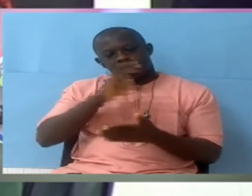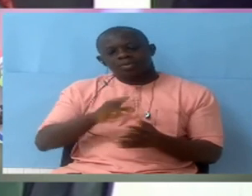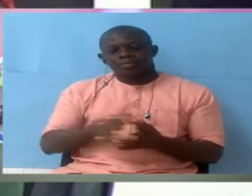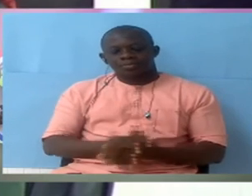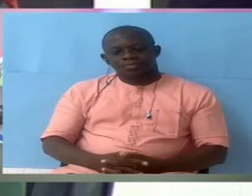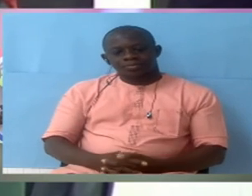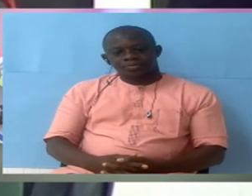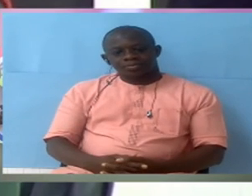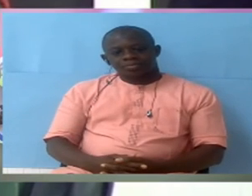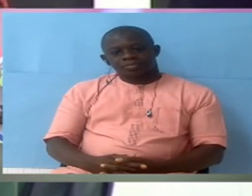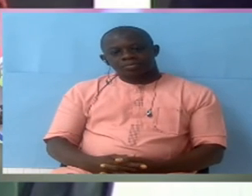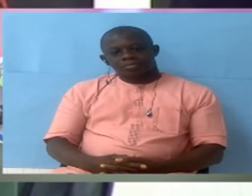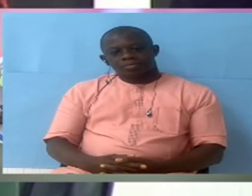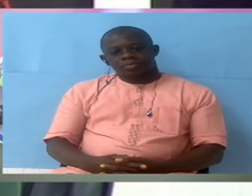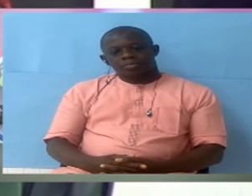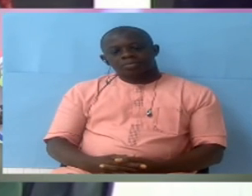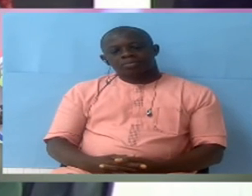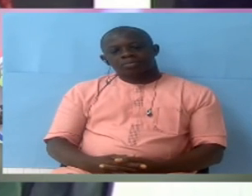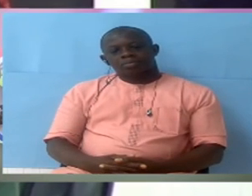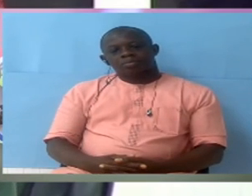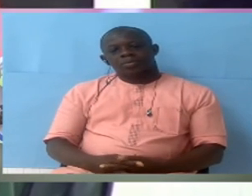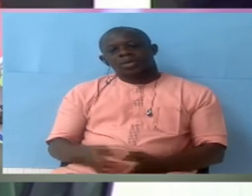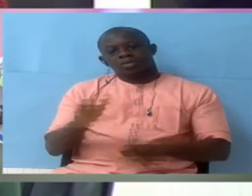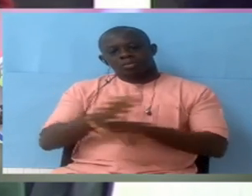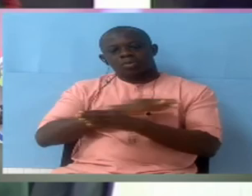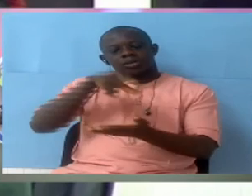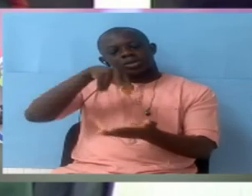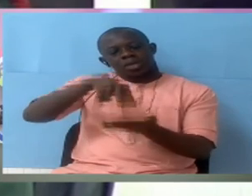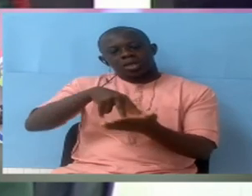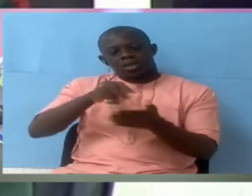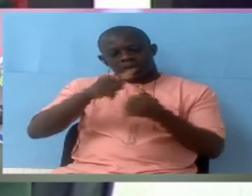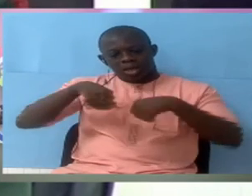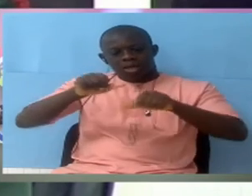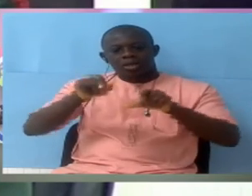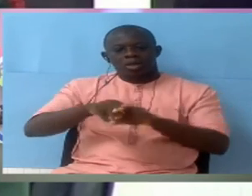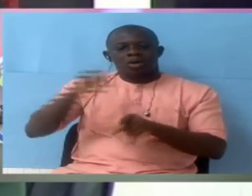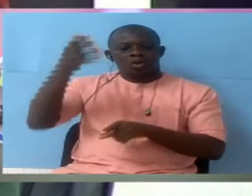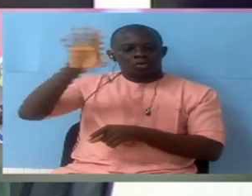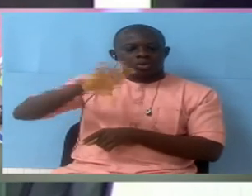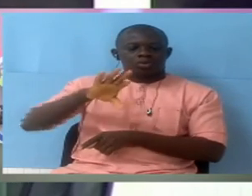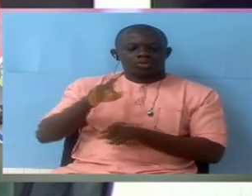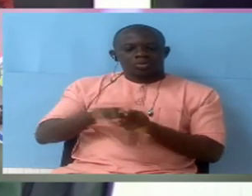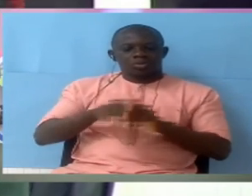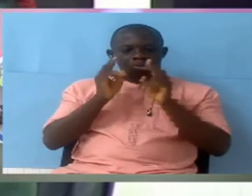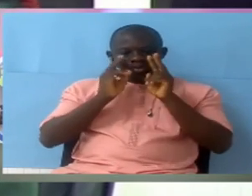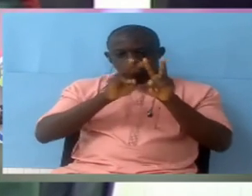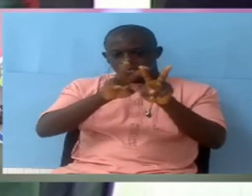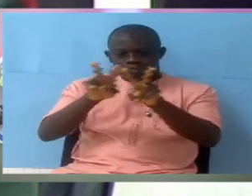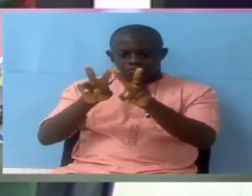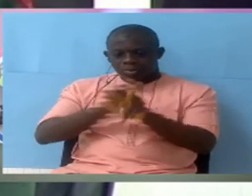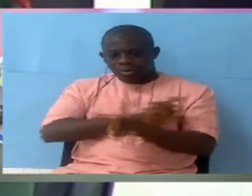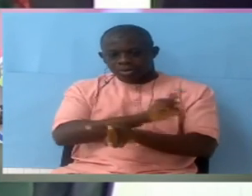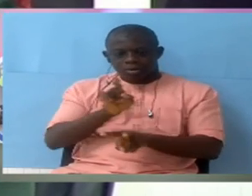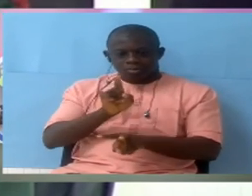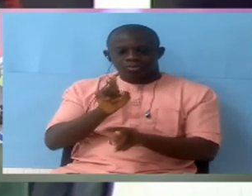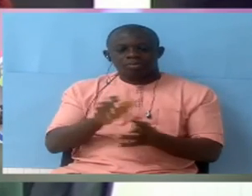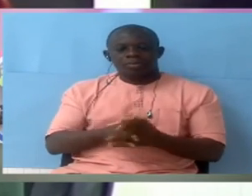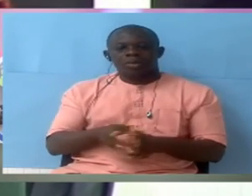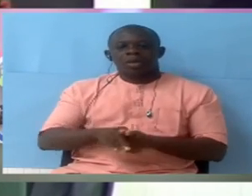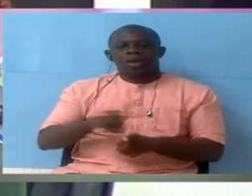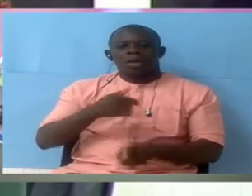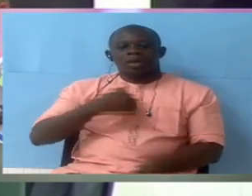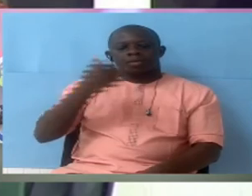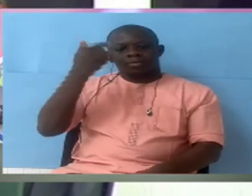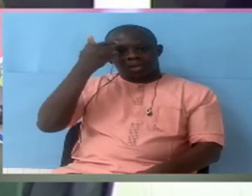suma jacket bi. I was standing by my window. Ma ngi taxaw ci suma paranteer bi. Looking at them. Di len xol. I thought